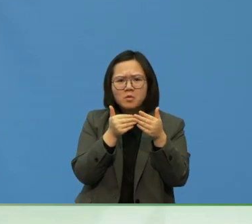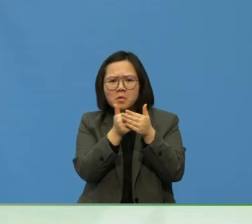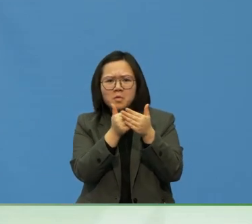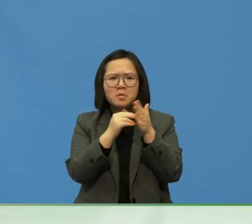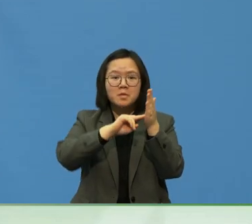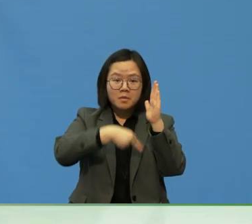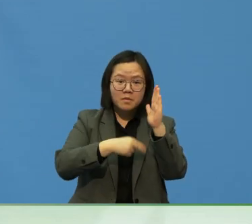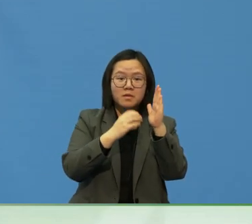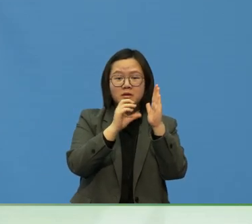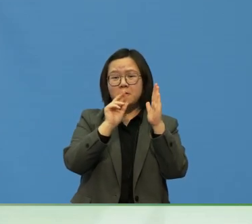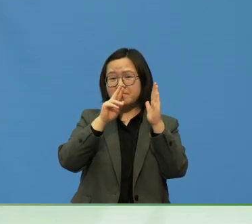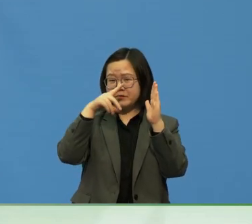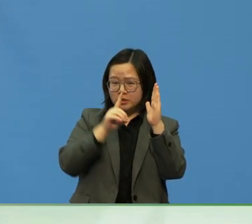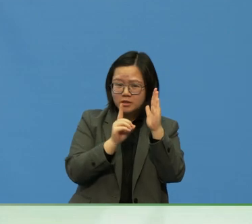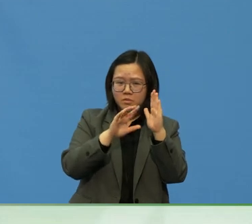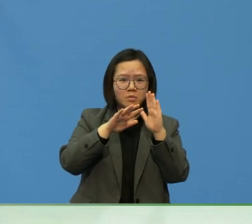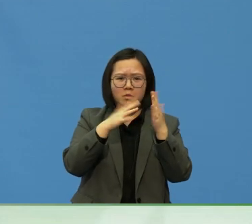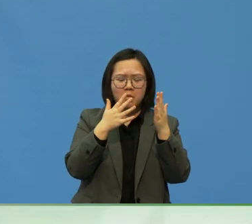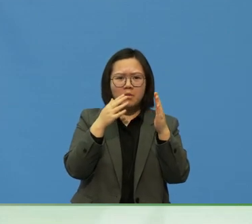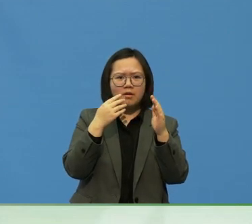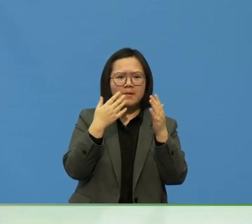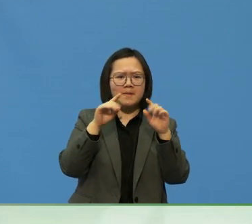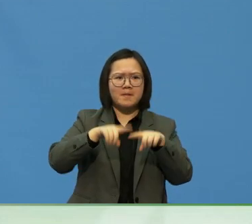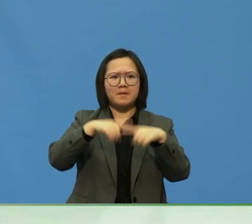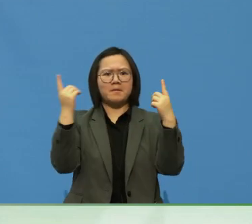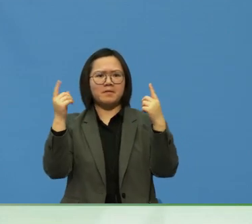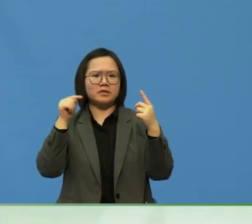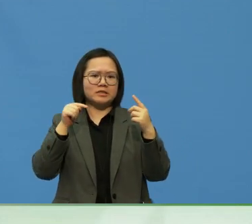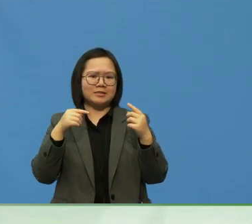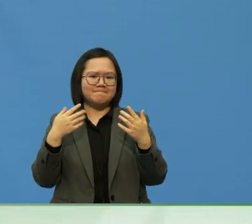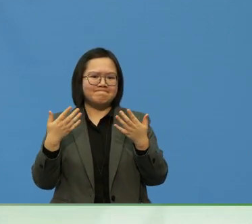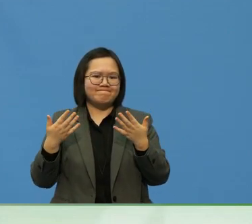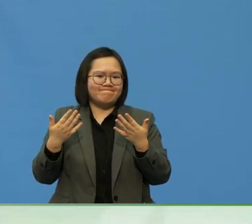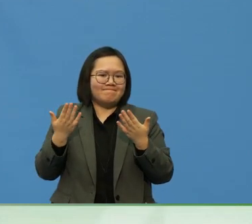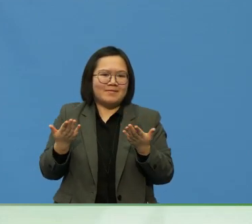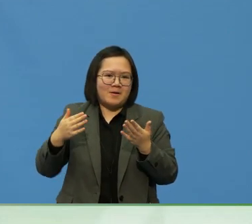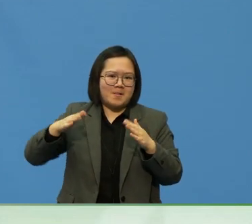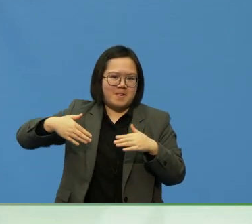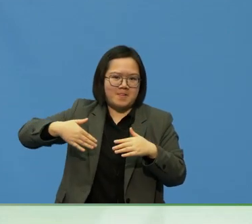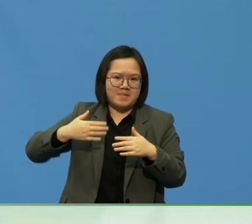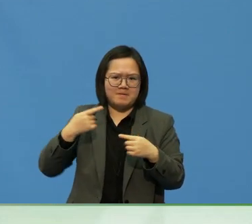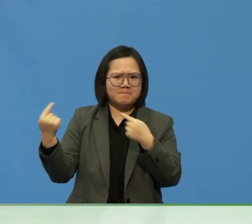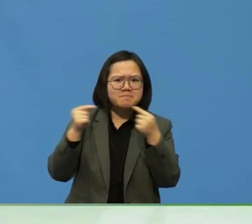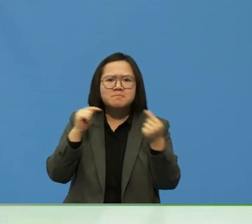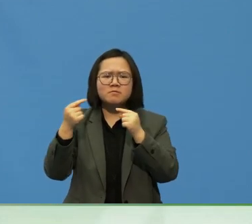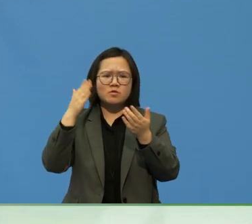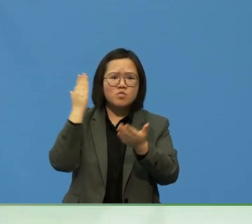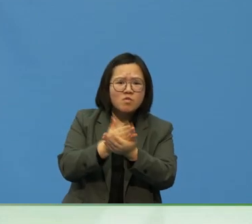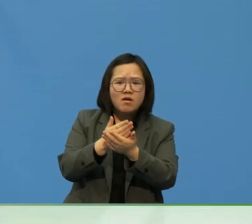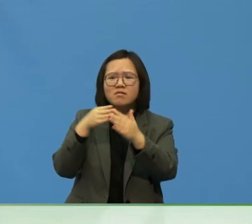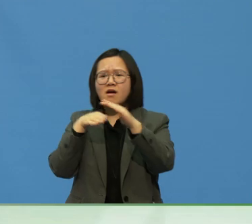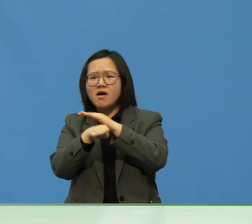That work doesn't need to be done anymore. We don't need to debate that right now. I mean, of course, will move forward, will always, it's evergreen, but,